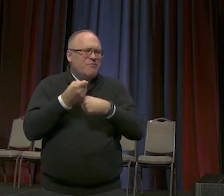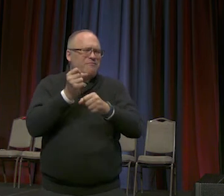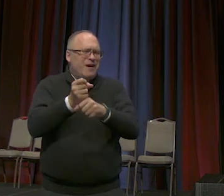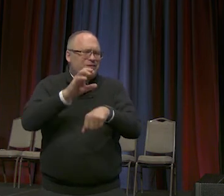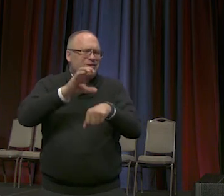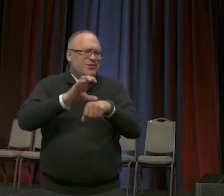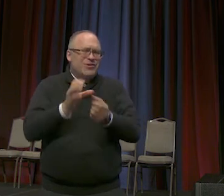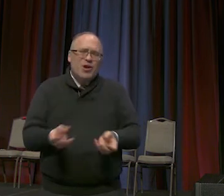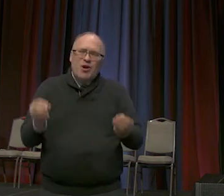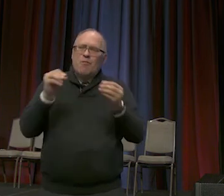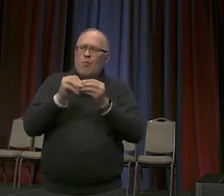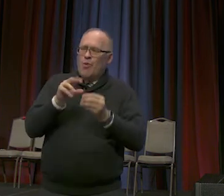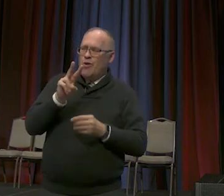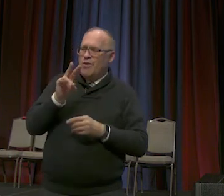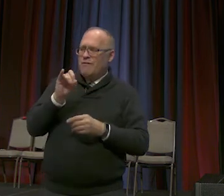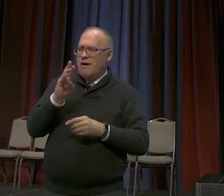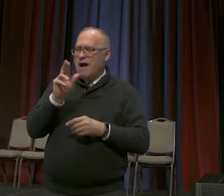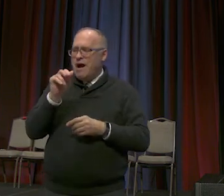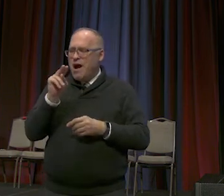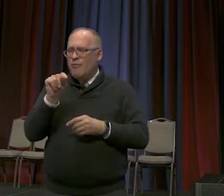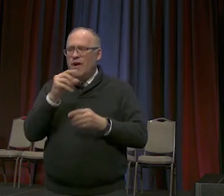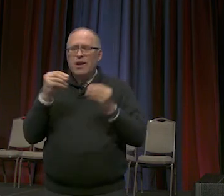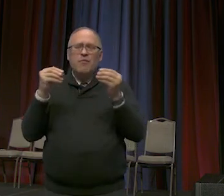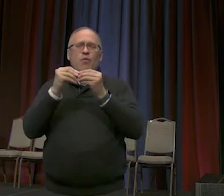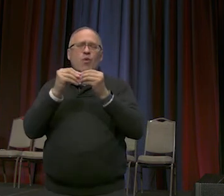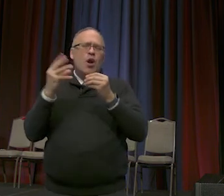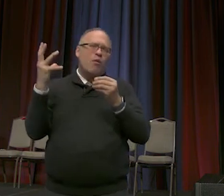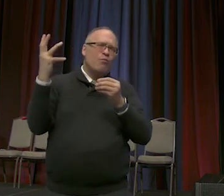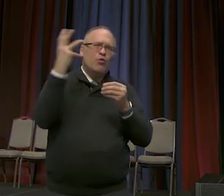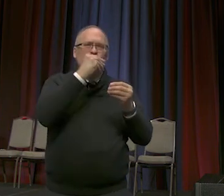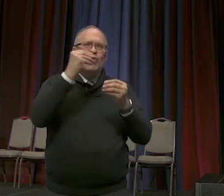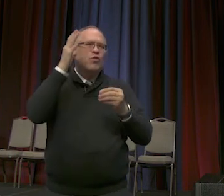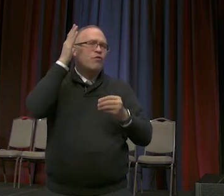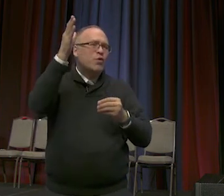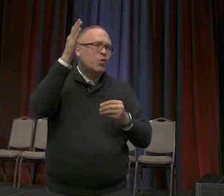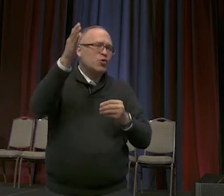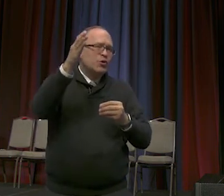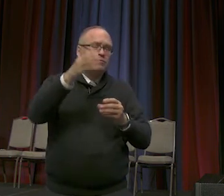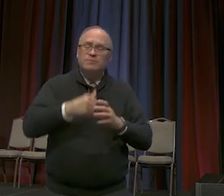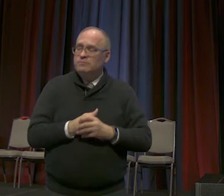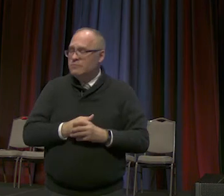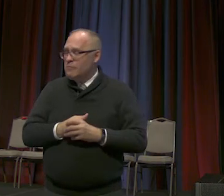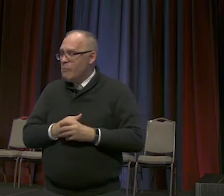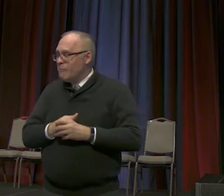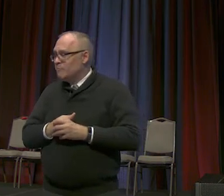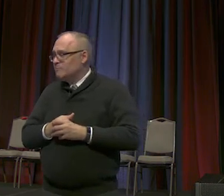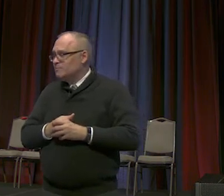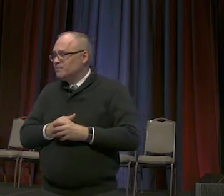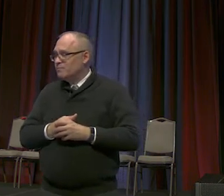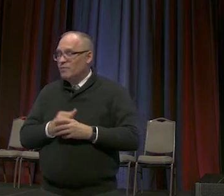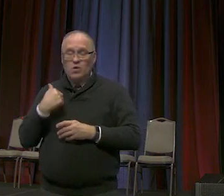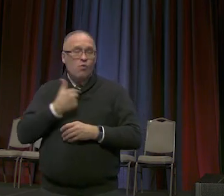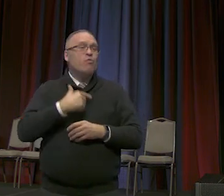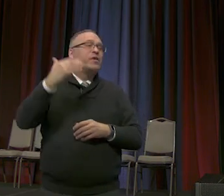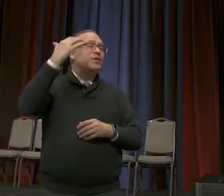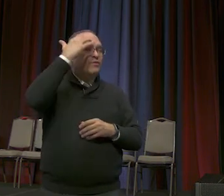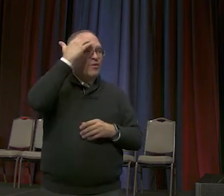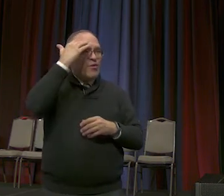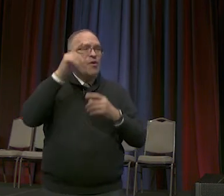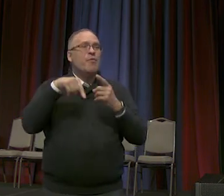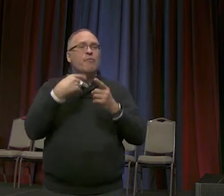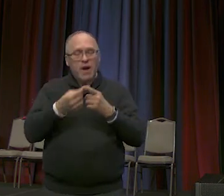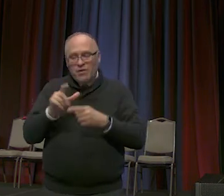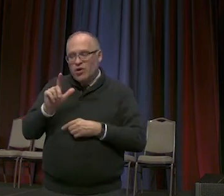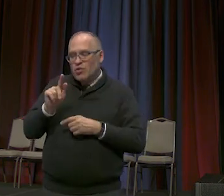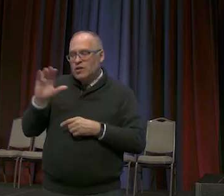a vibrant and more beautiful future. We all know about the decline of 20th century